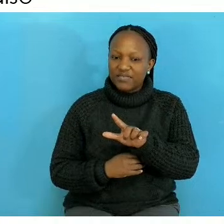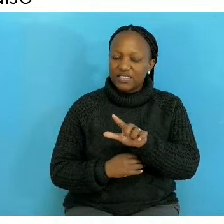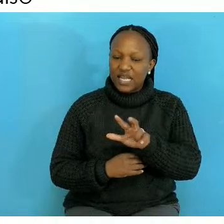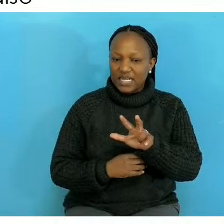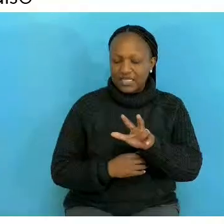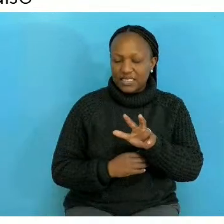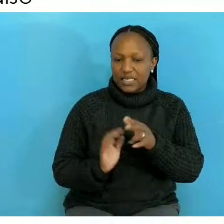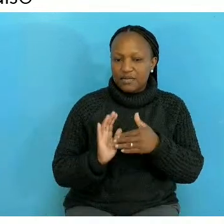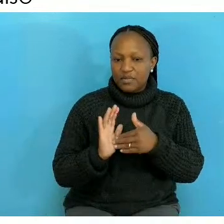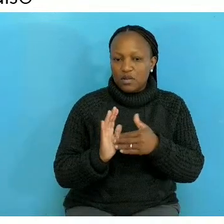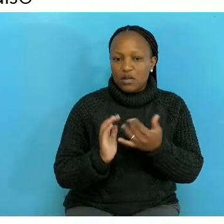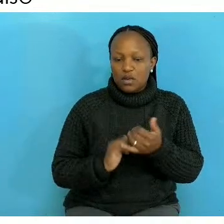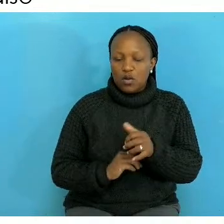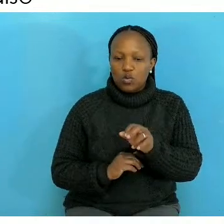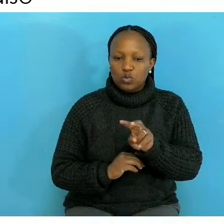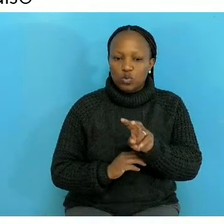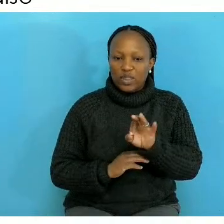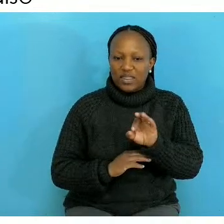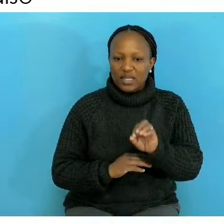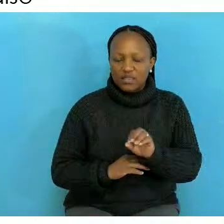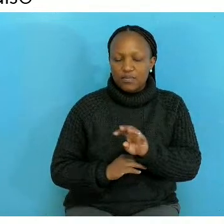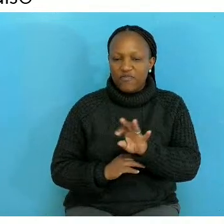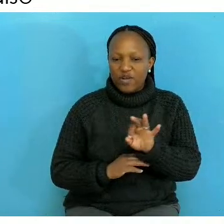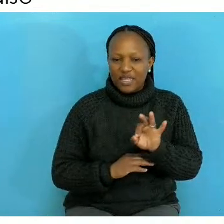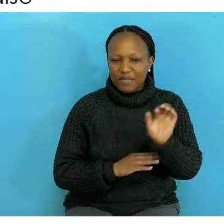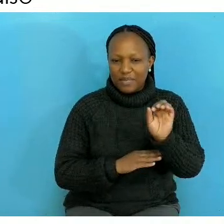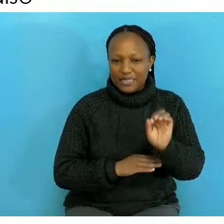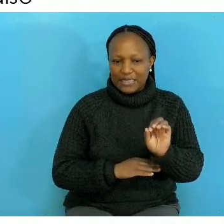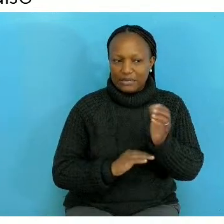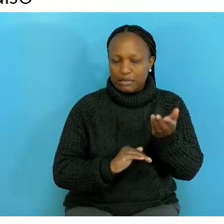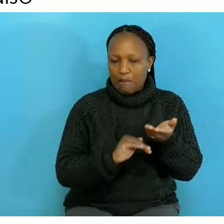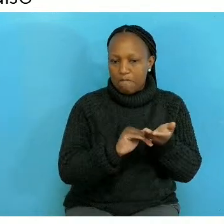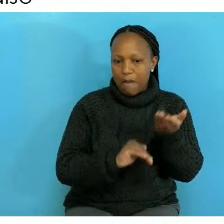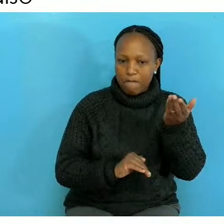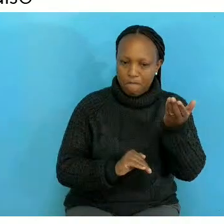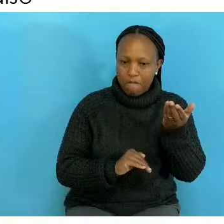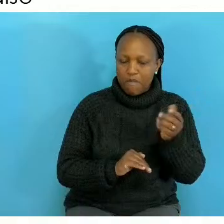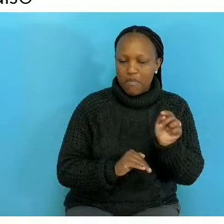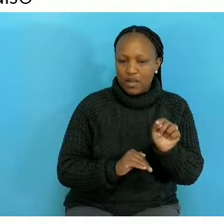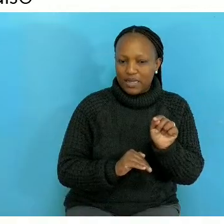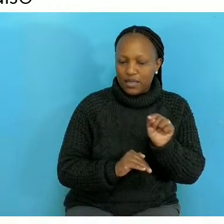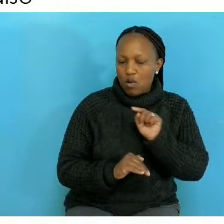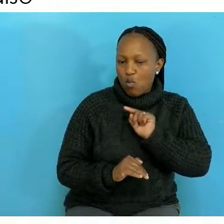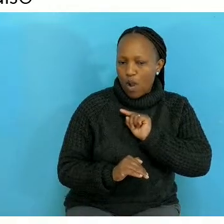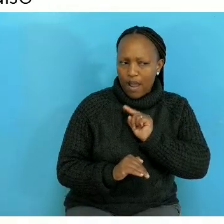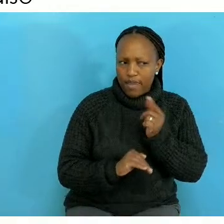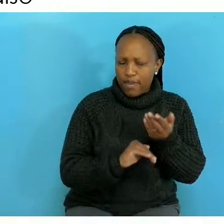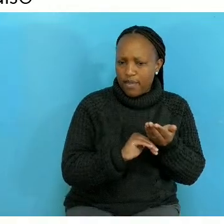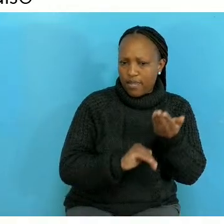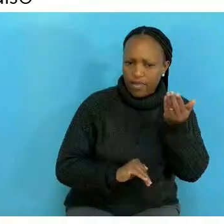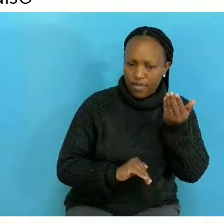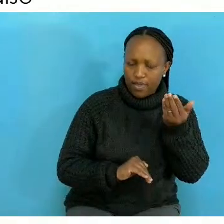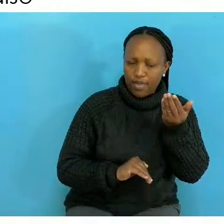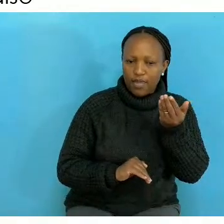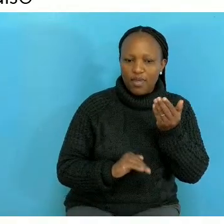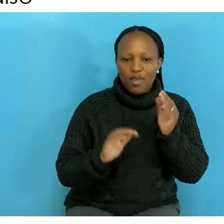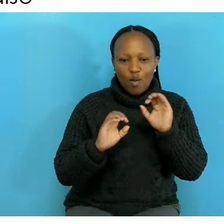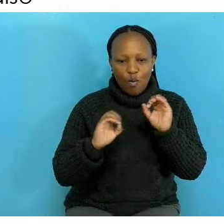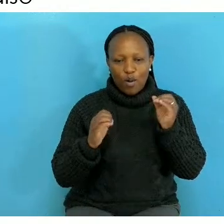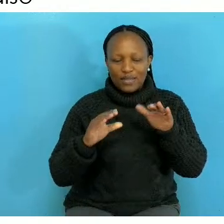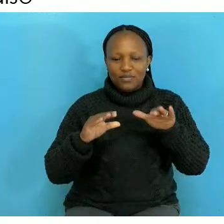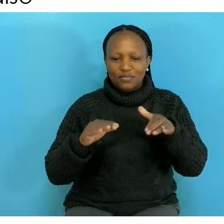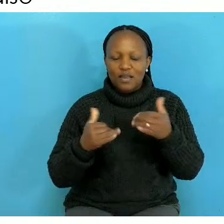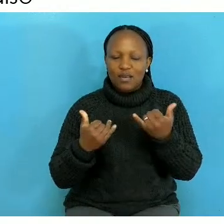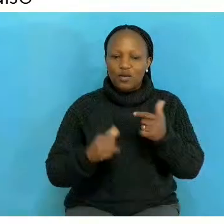230 million, which is a 43% increase. This is mainly due to our organization